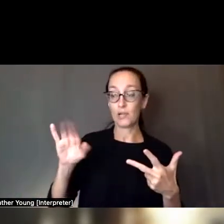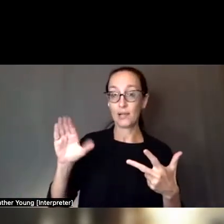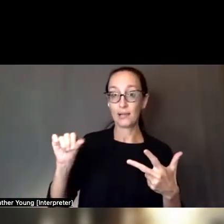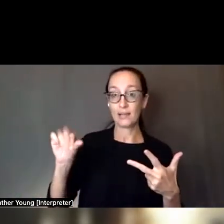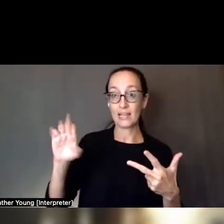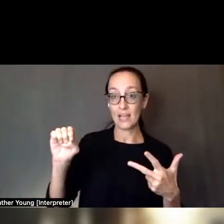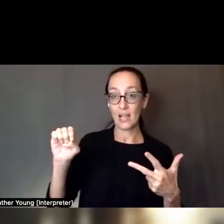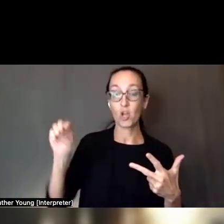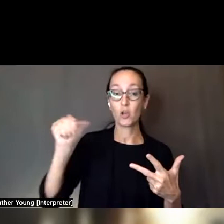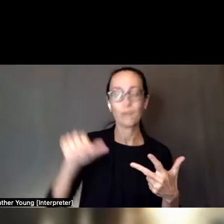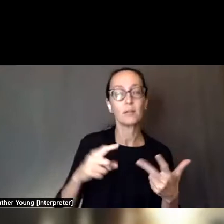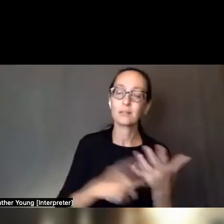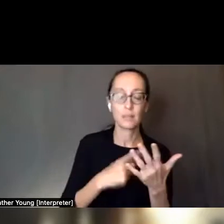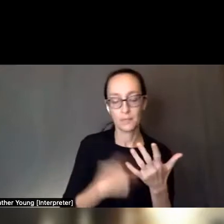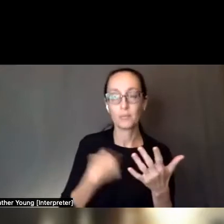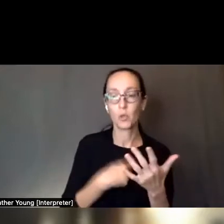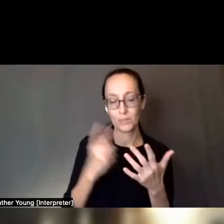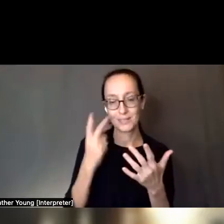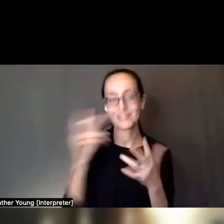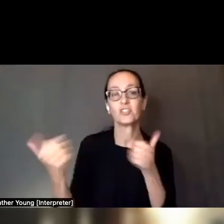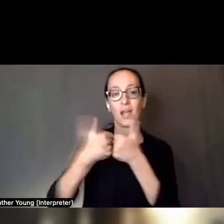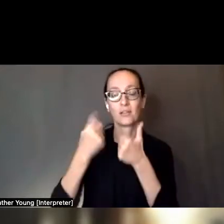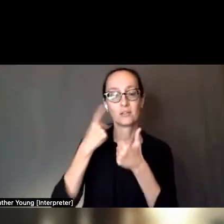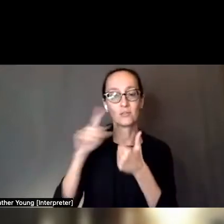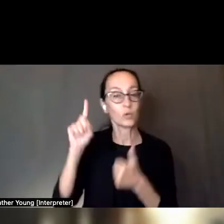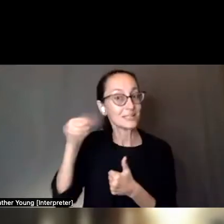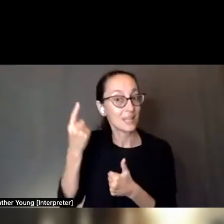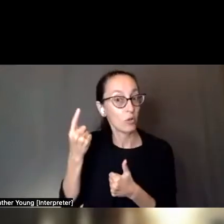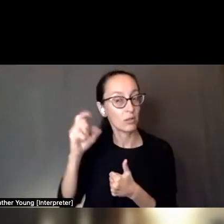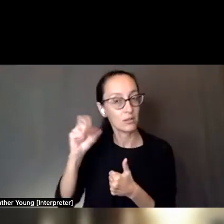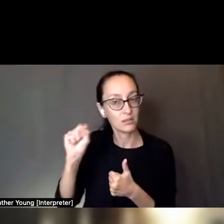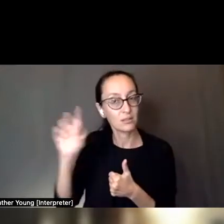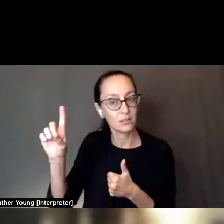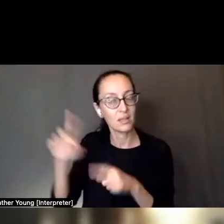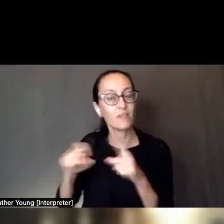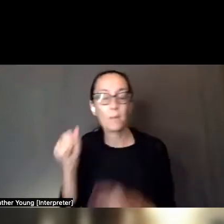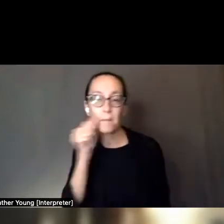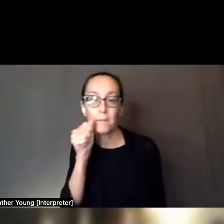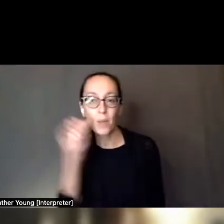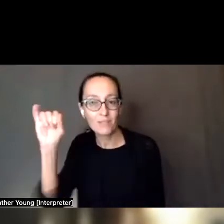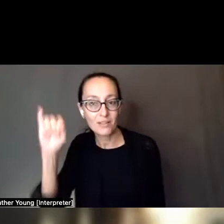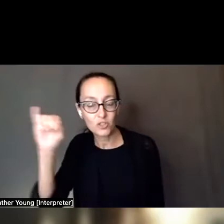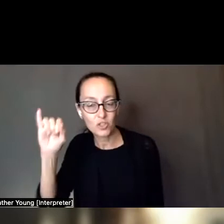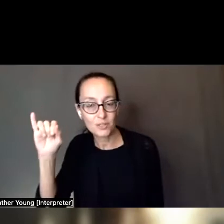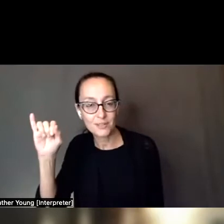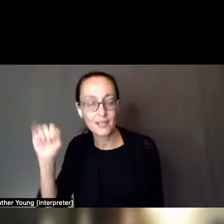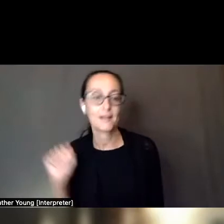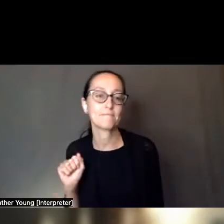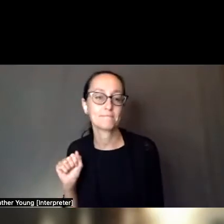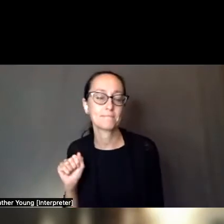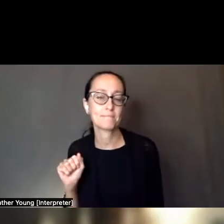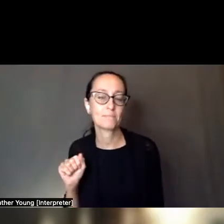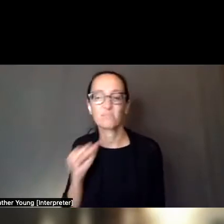sometimes challenges for single-sided deafness from private insurance, not so much